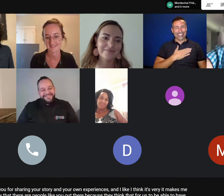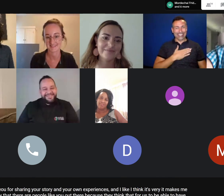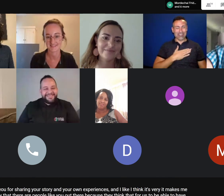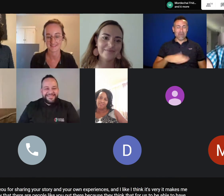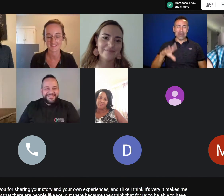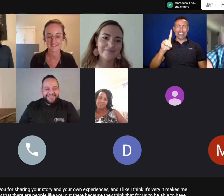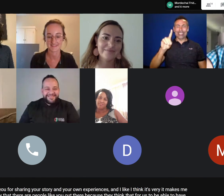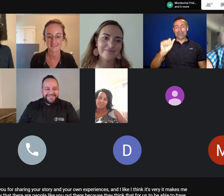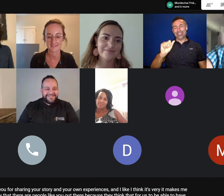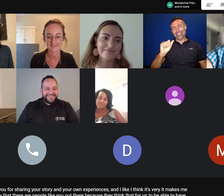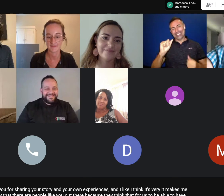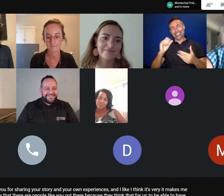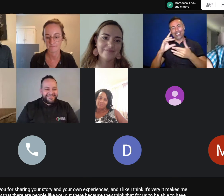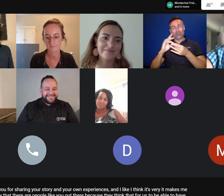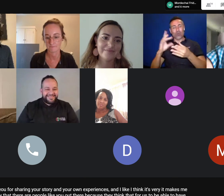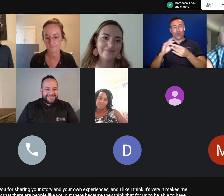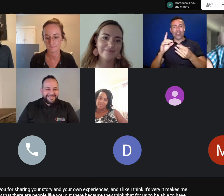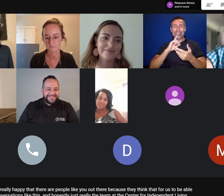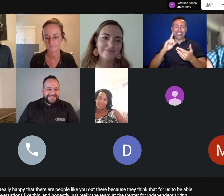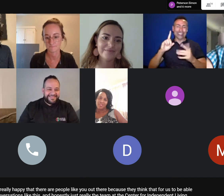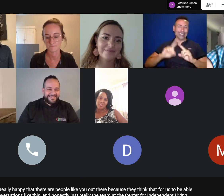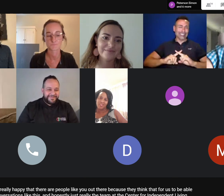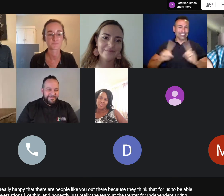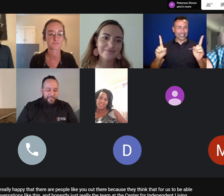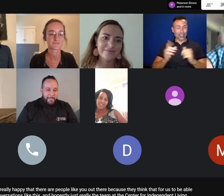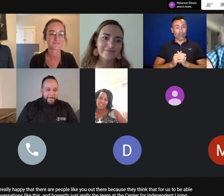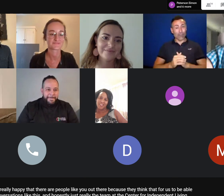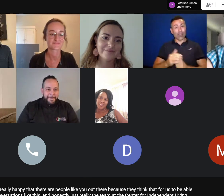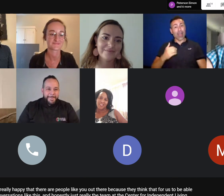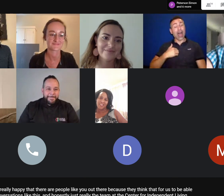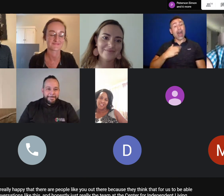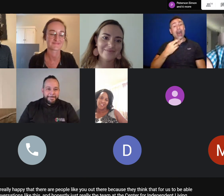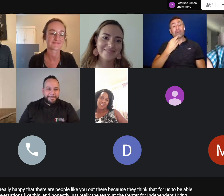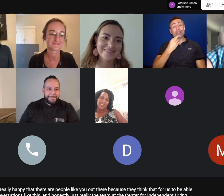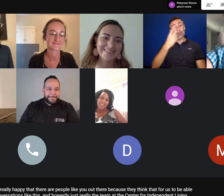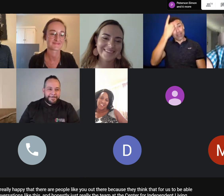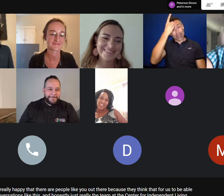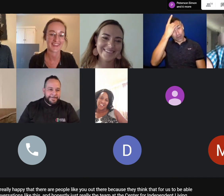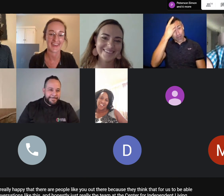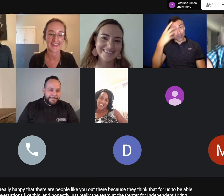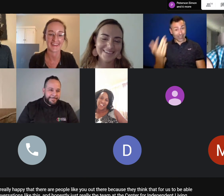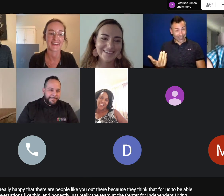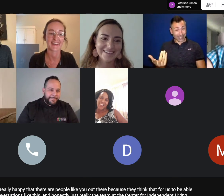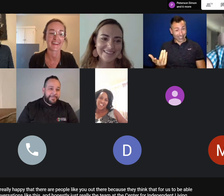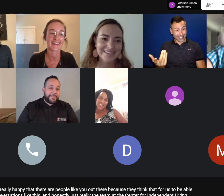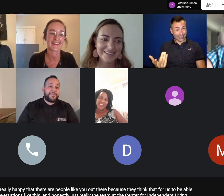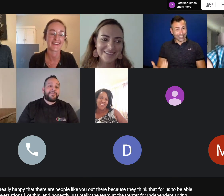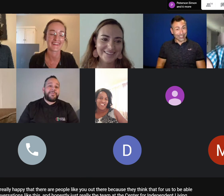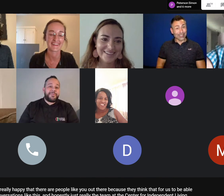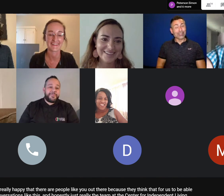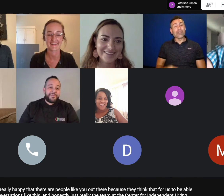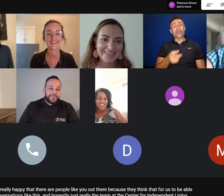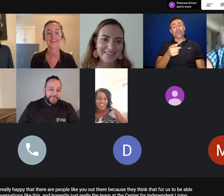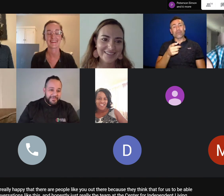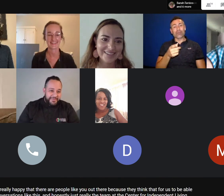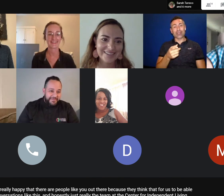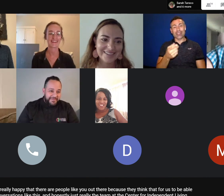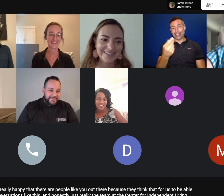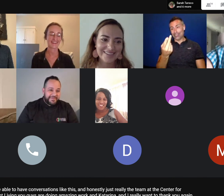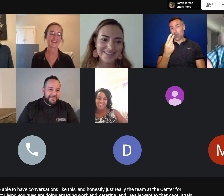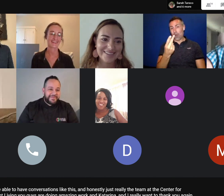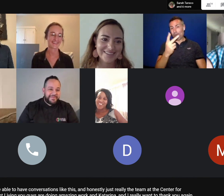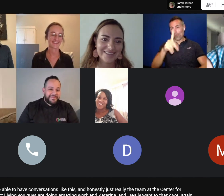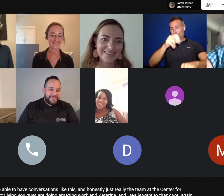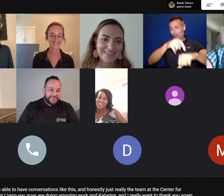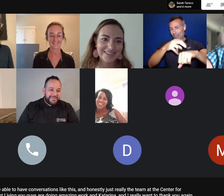bit different. I'm Dominican. Me and Juan were kind of like neighbors. We have like this thing going on with like Puerto Ricans and Dominicans. And